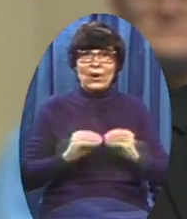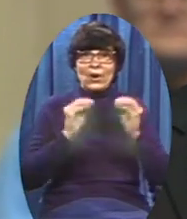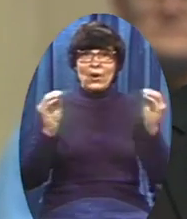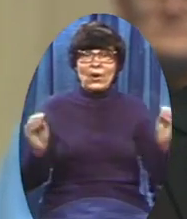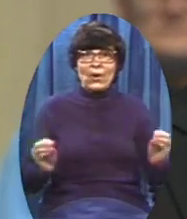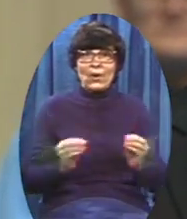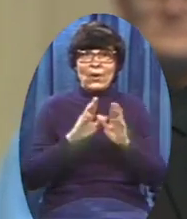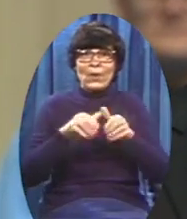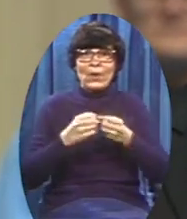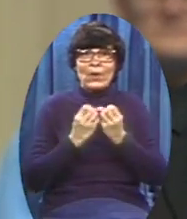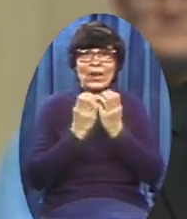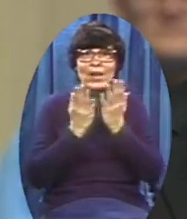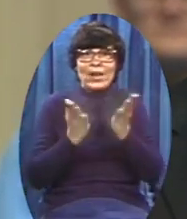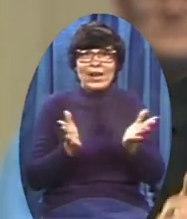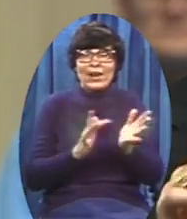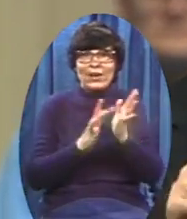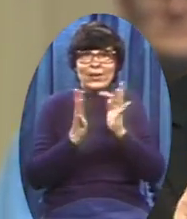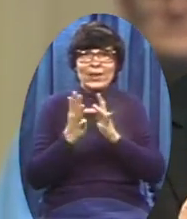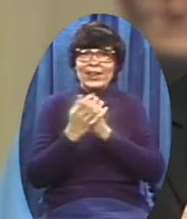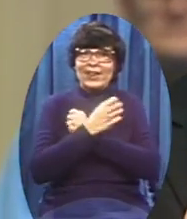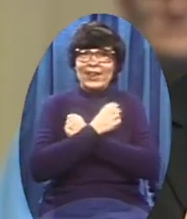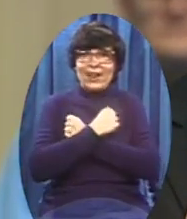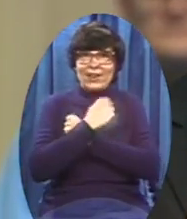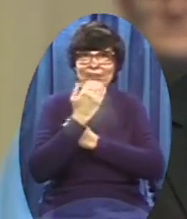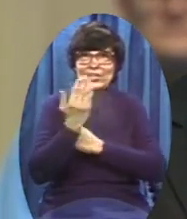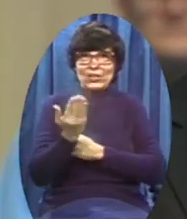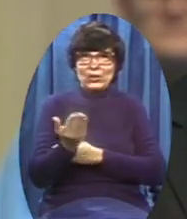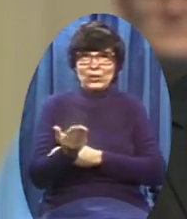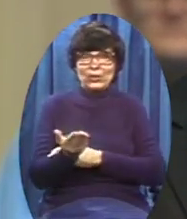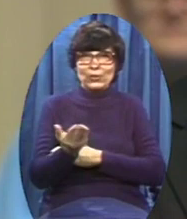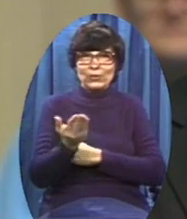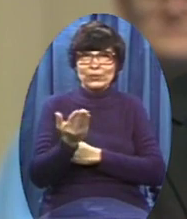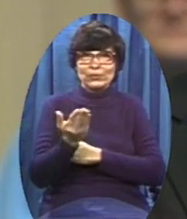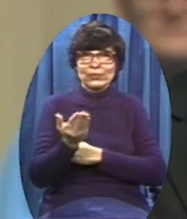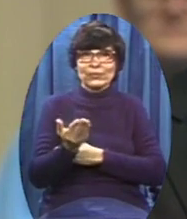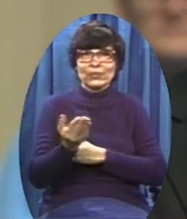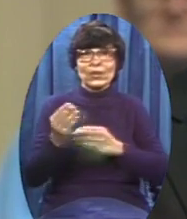Oh, how loves you.